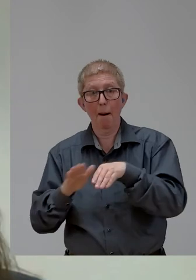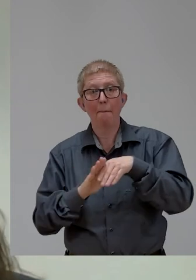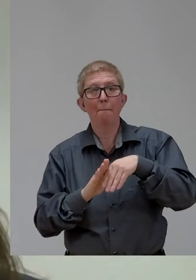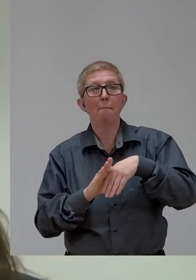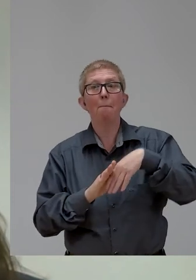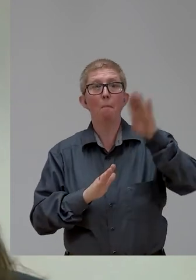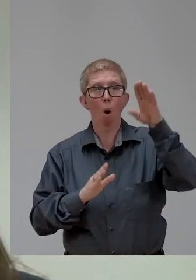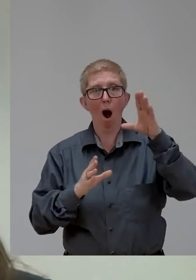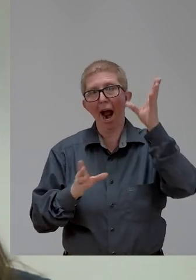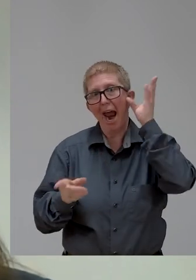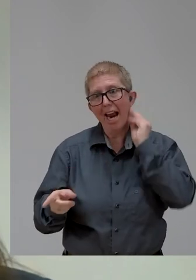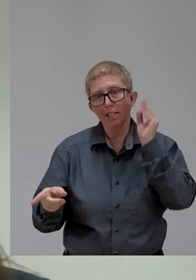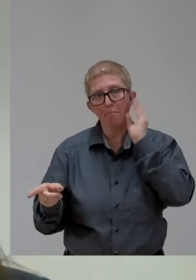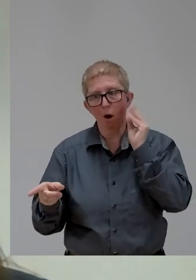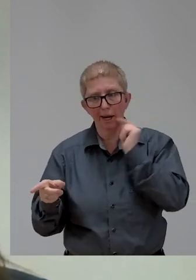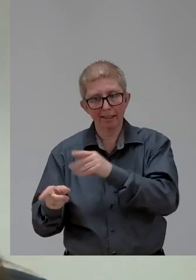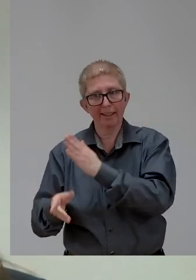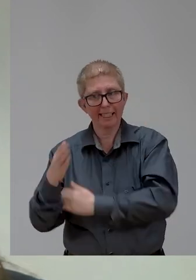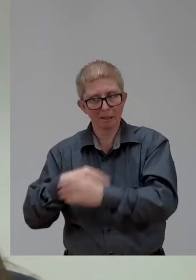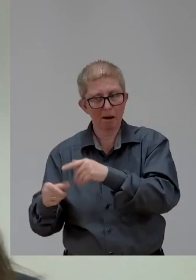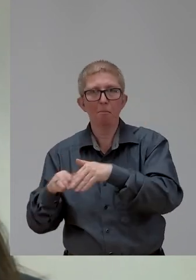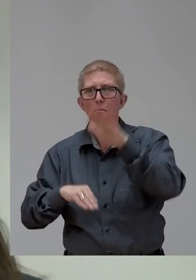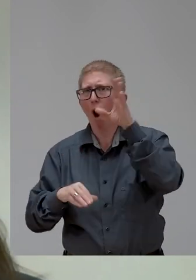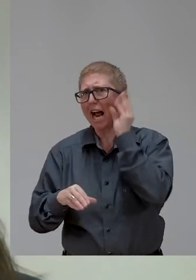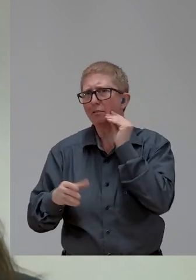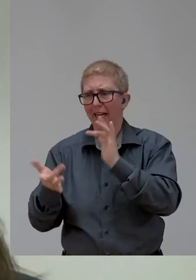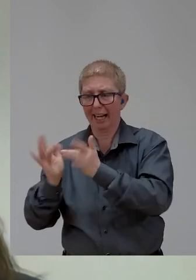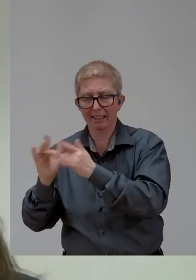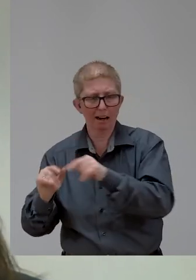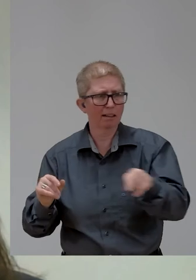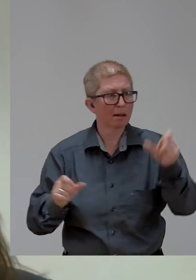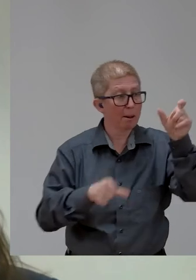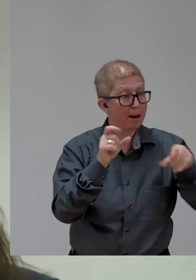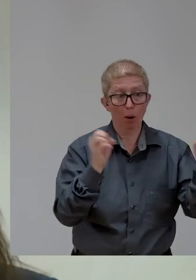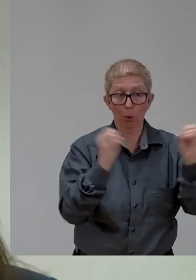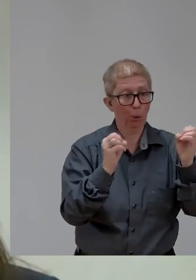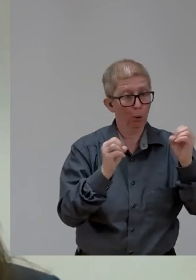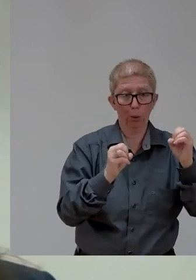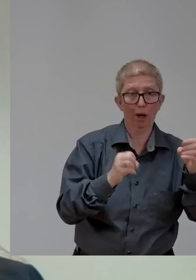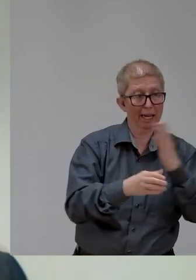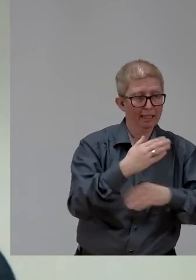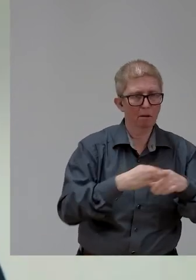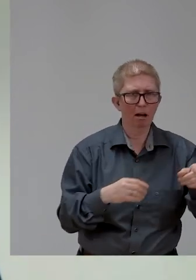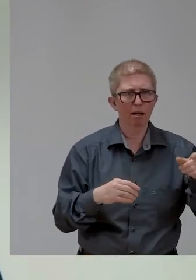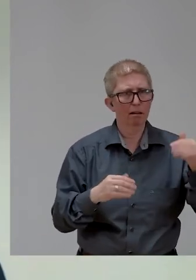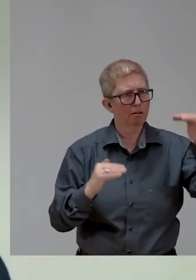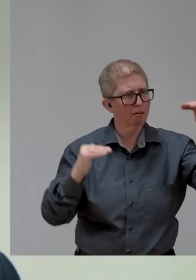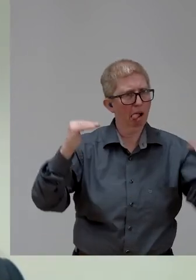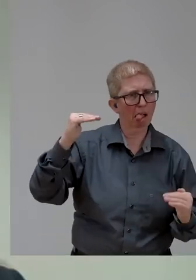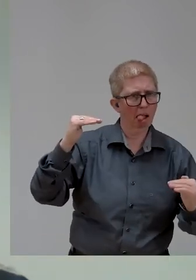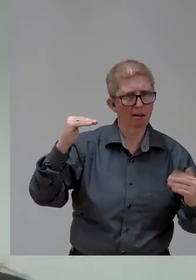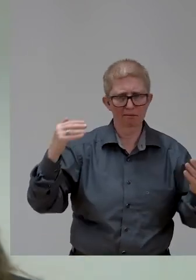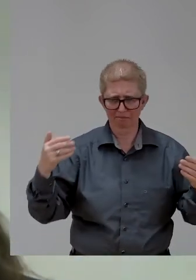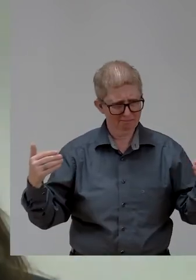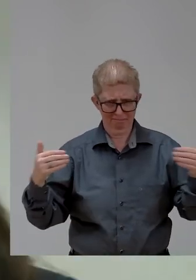technologies more. And in the old ages, maybe that's where we have to put in our, a lot of efforts to